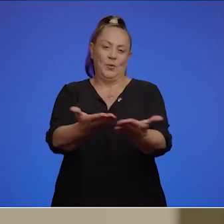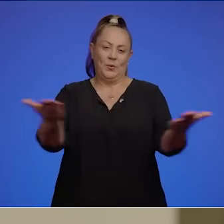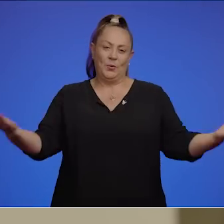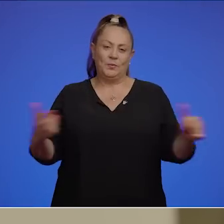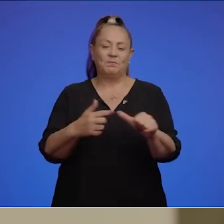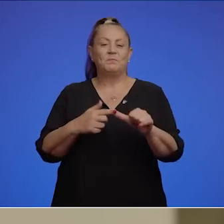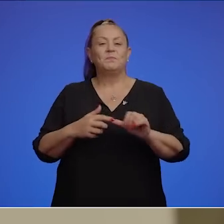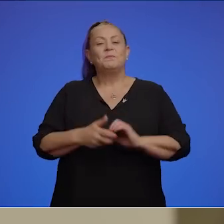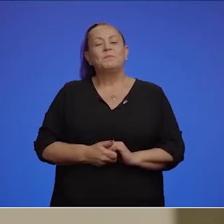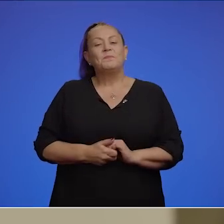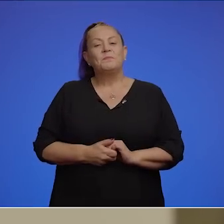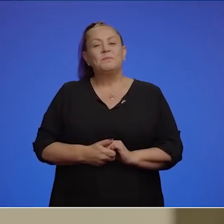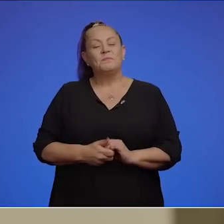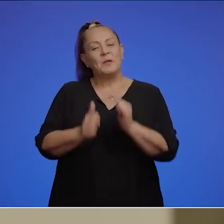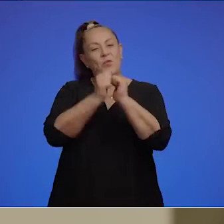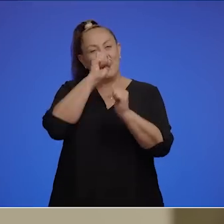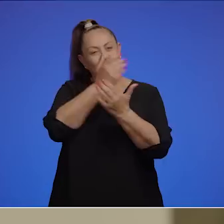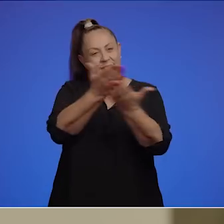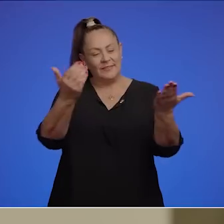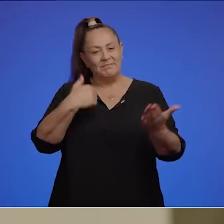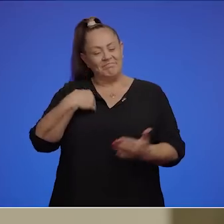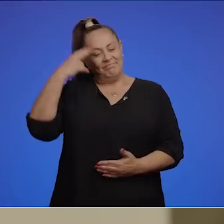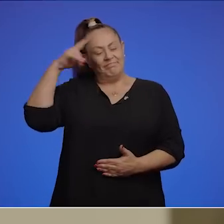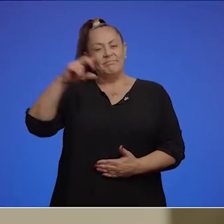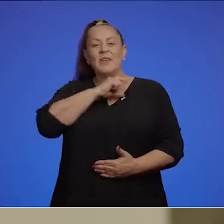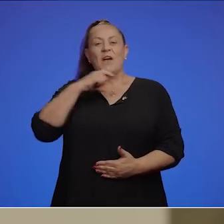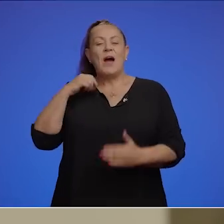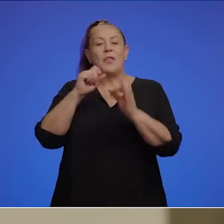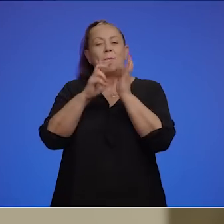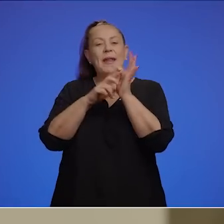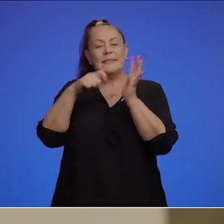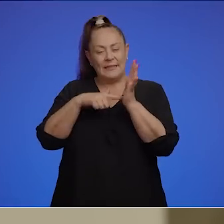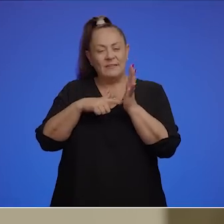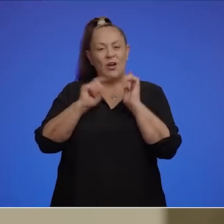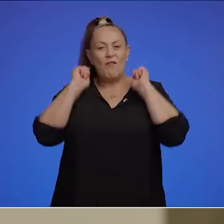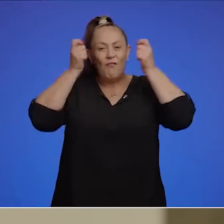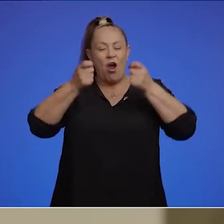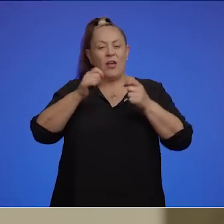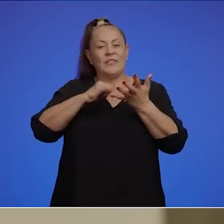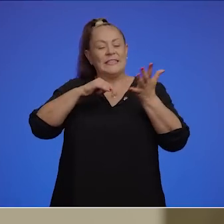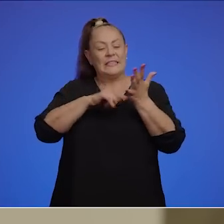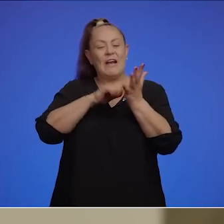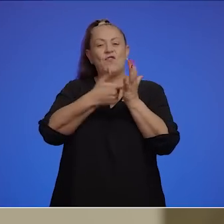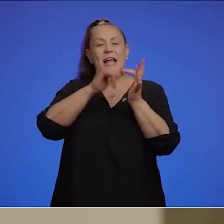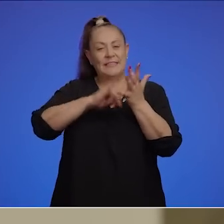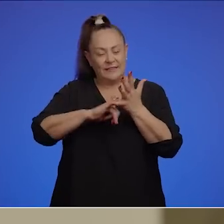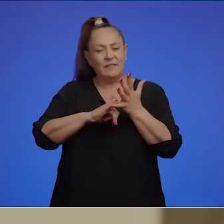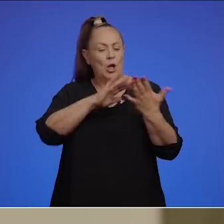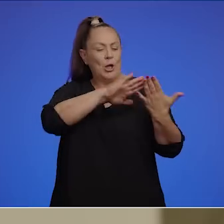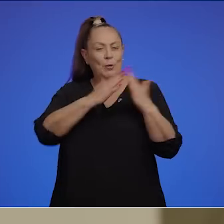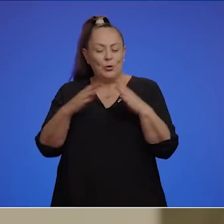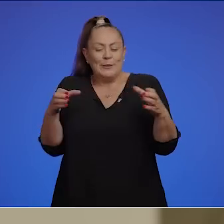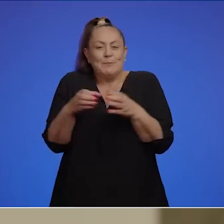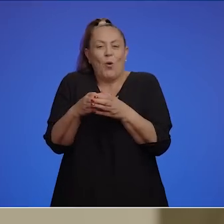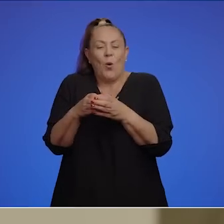your spirit. My dear brothers and sisters, my name is Father Benedict Mackenzie. I'm from the Friars of St. Francis, a little Franciscan community established